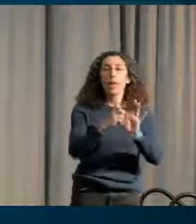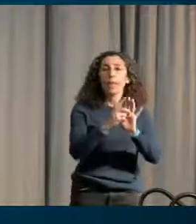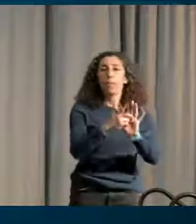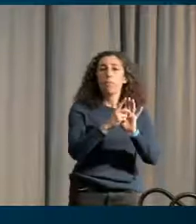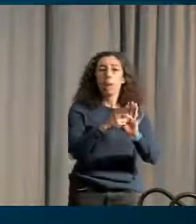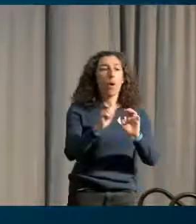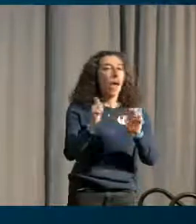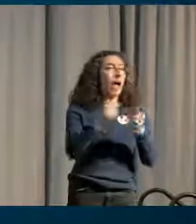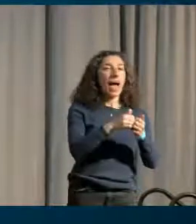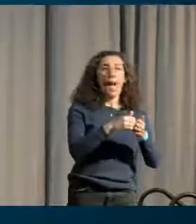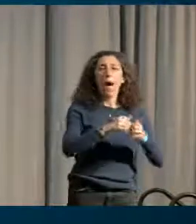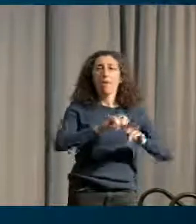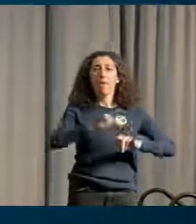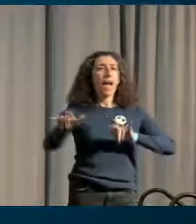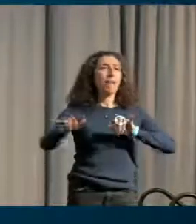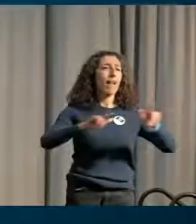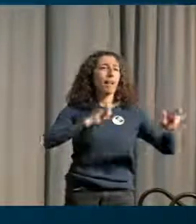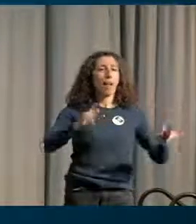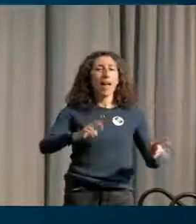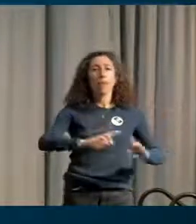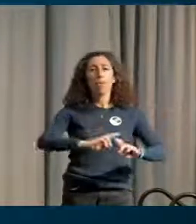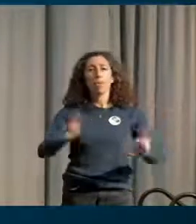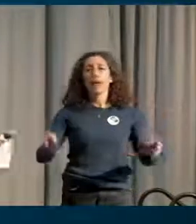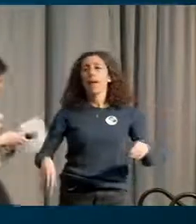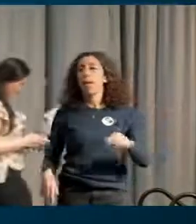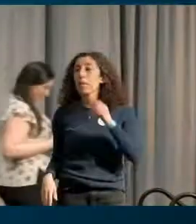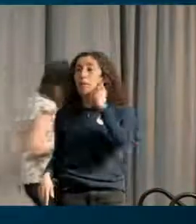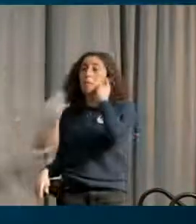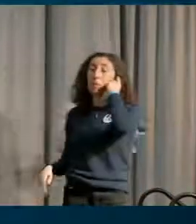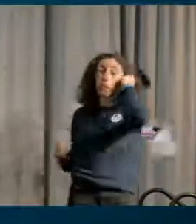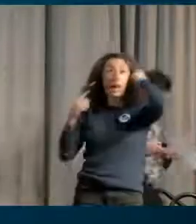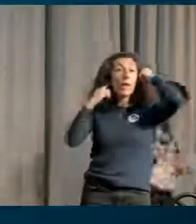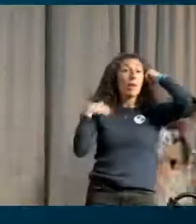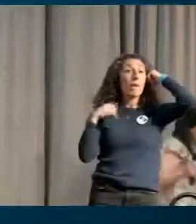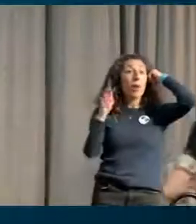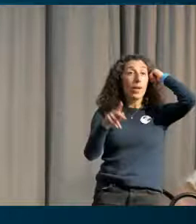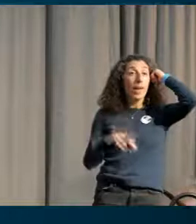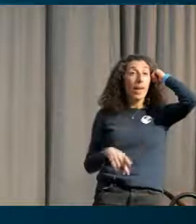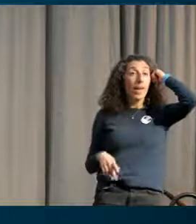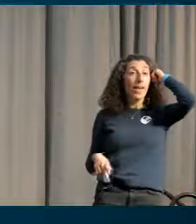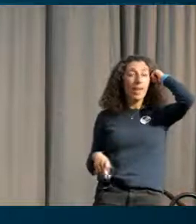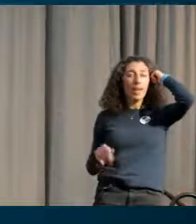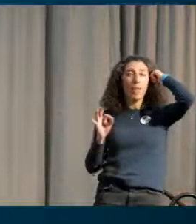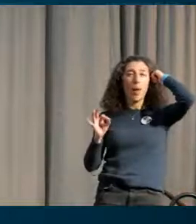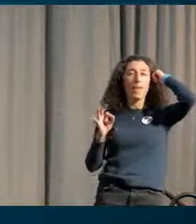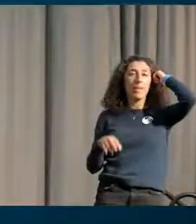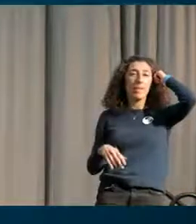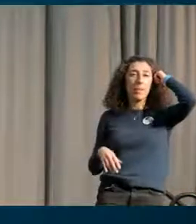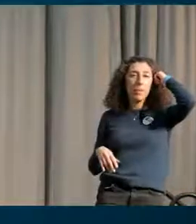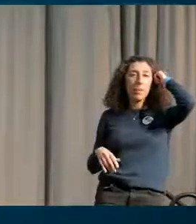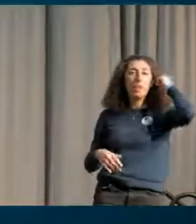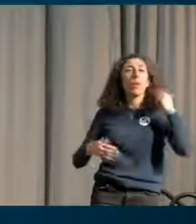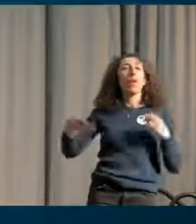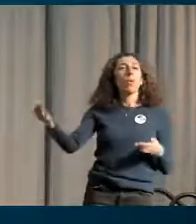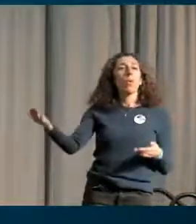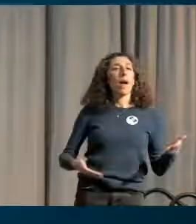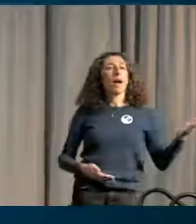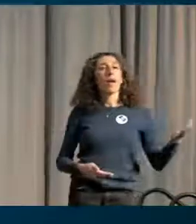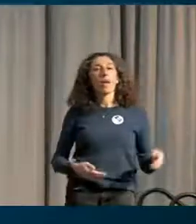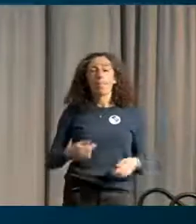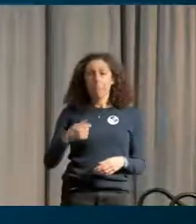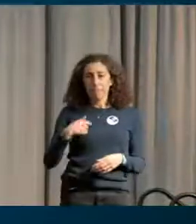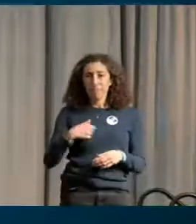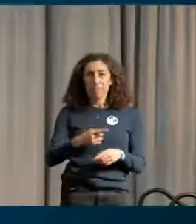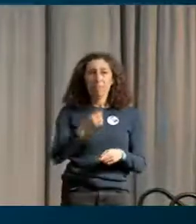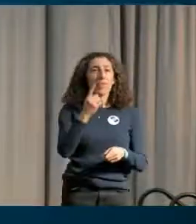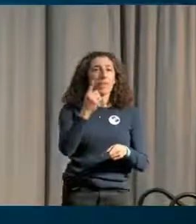So take it away, Jonathan. Awesome. Thank you so much, Alicia. Can everyone hear me okay? Yes, great. Welcome, everyone. Like Alicia mentioned,